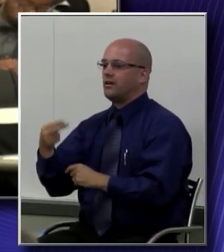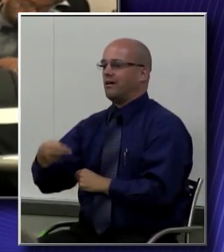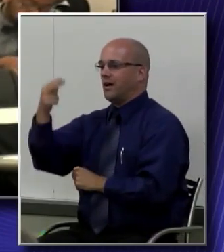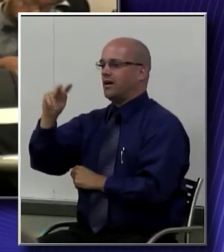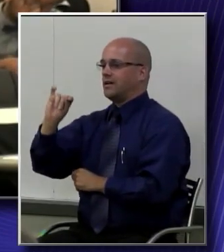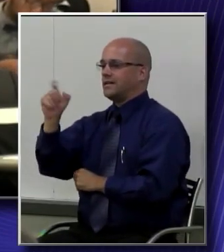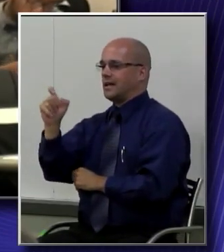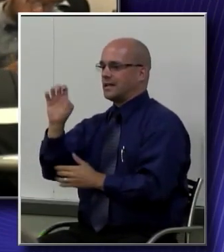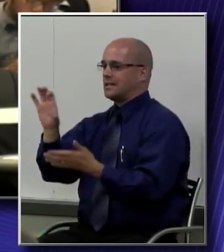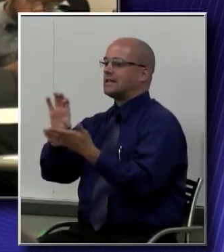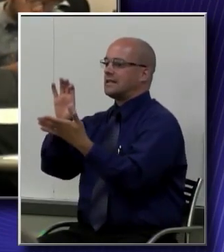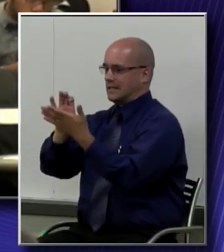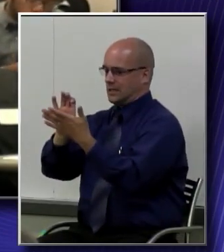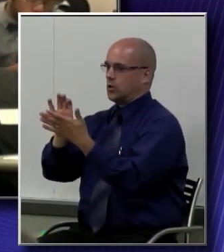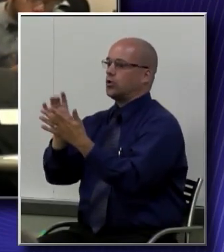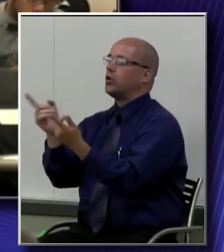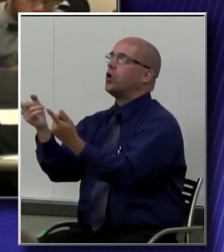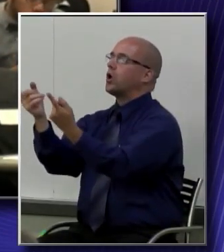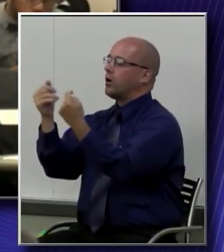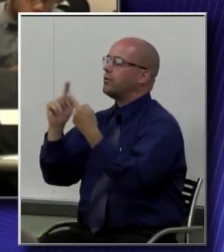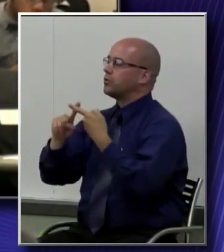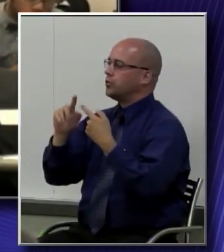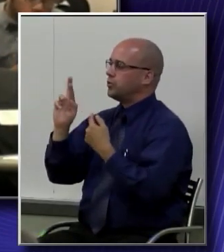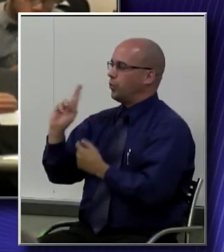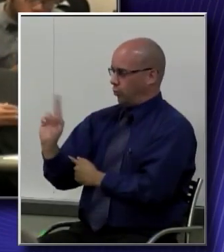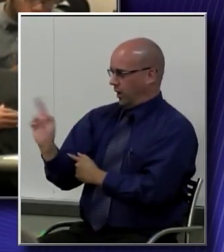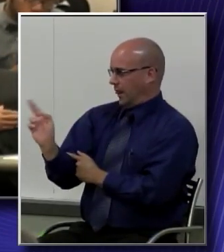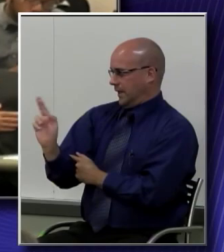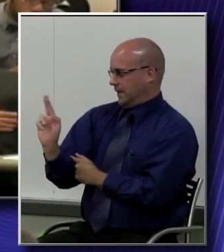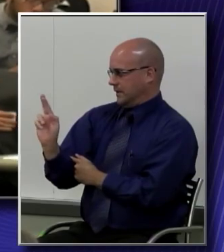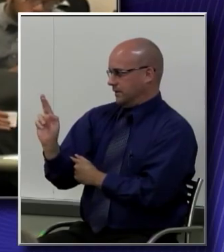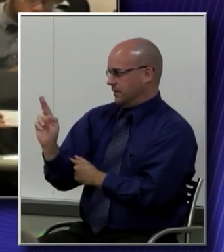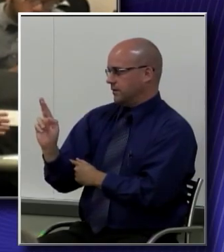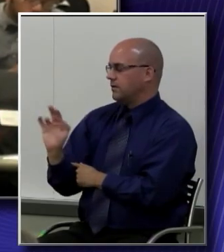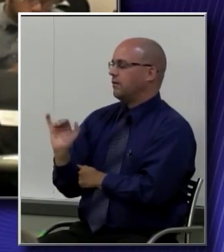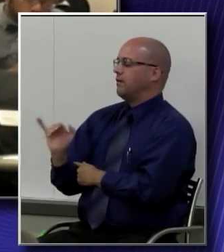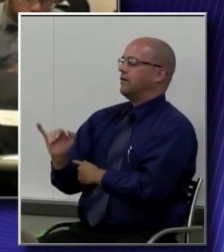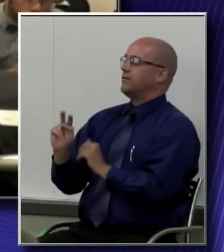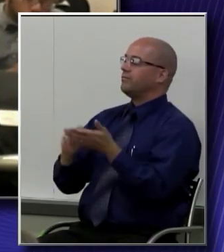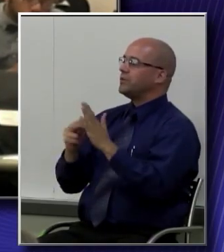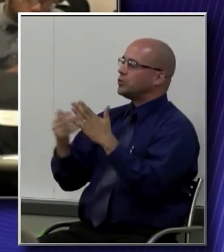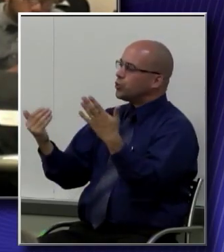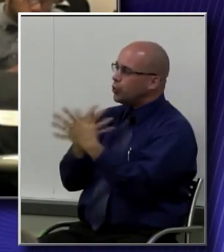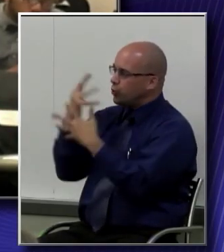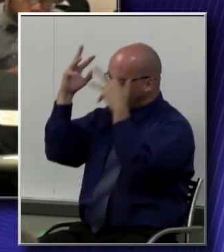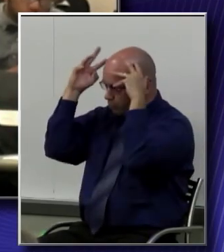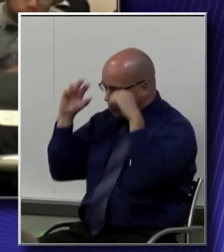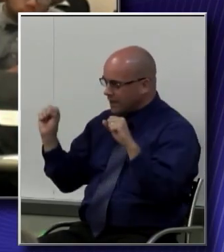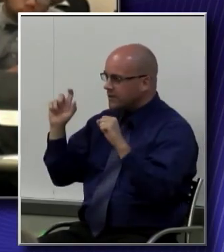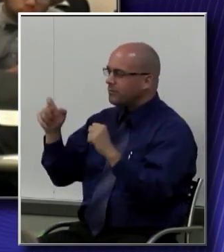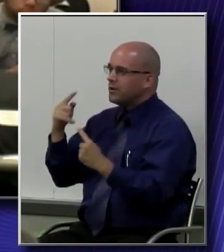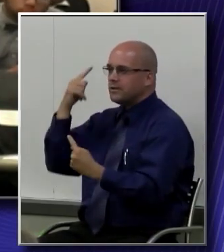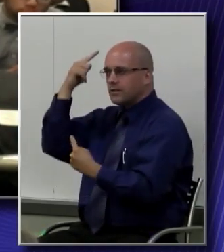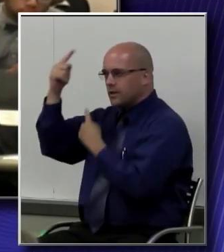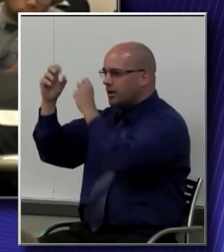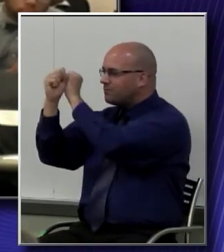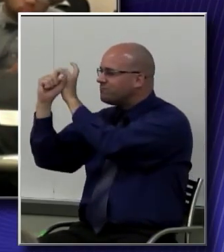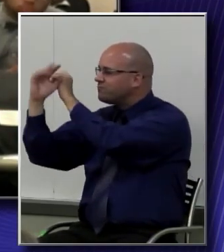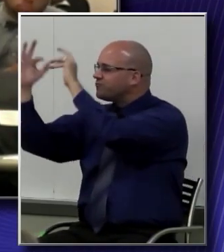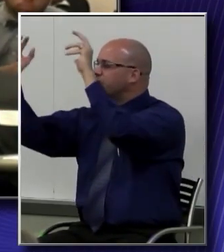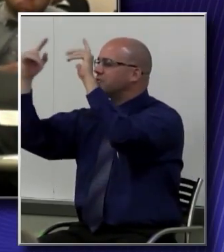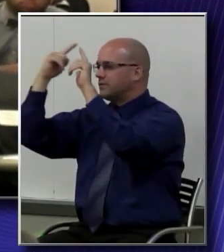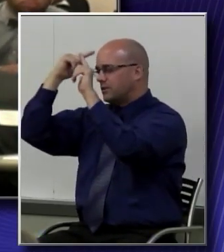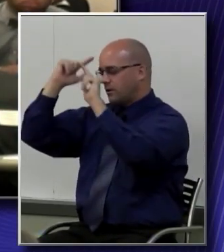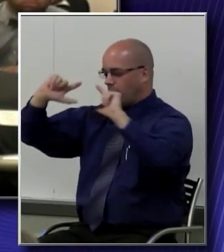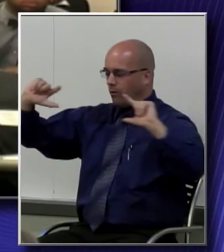It's incumbent on the new president to be visionary, to include all institutions of higher